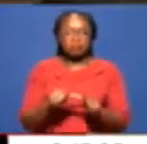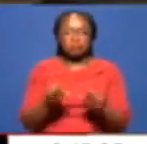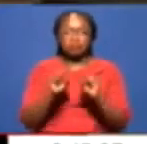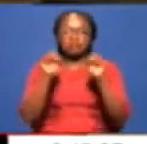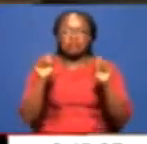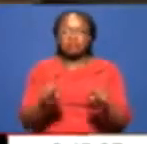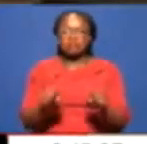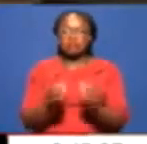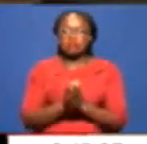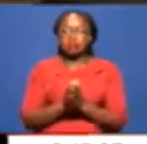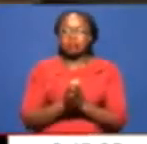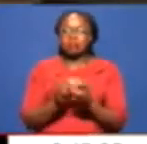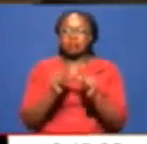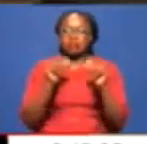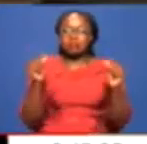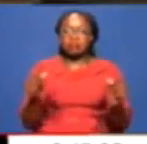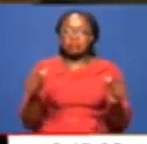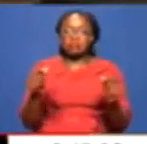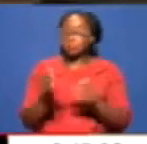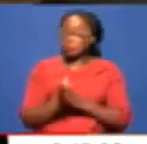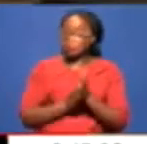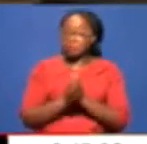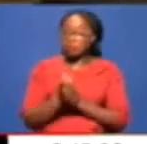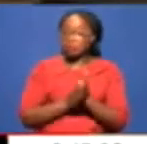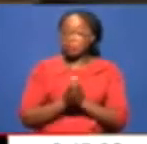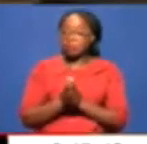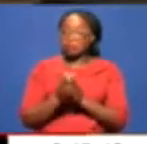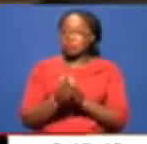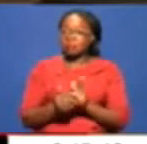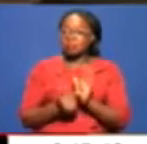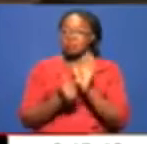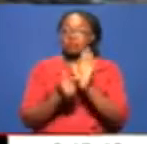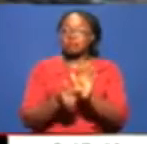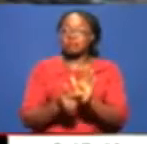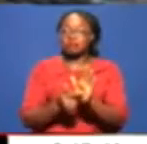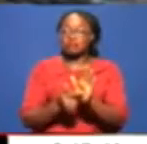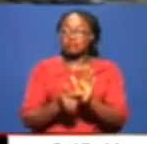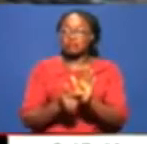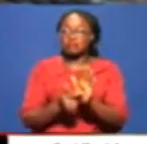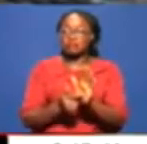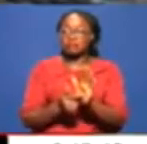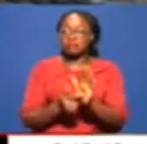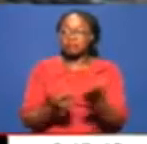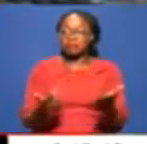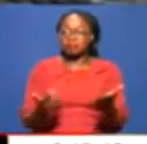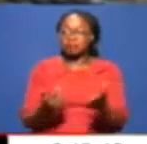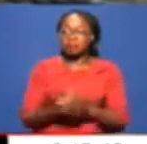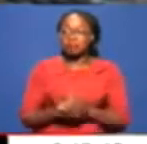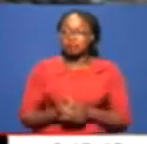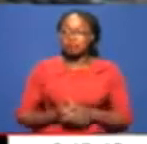pleasure in presenting Professor Richard Leakey.